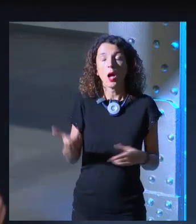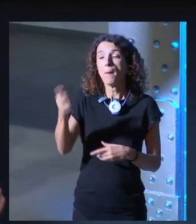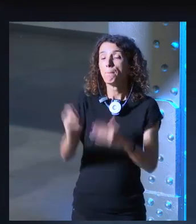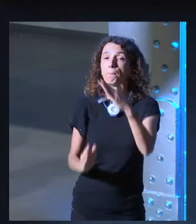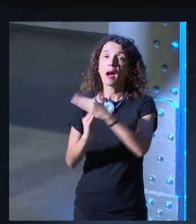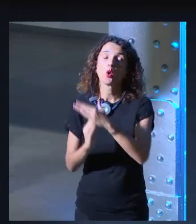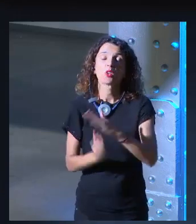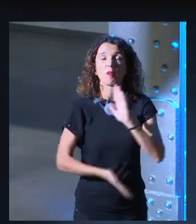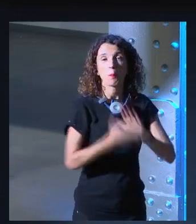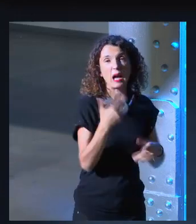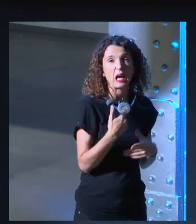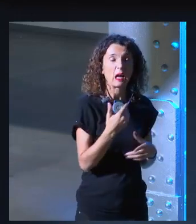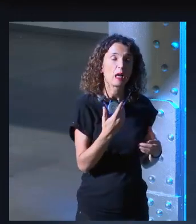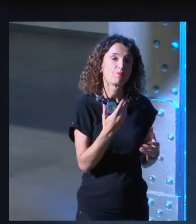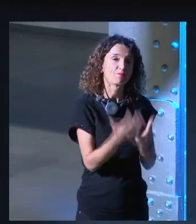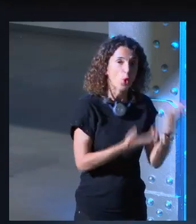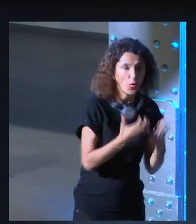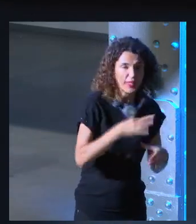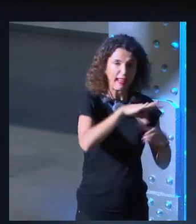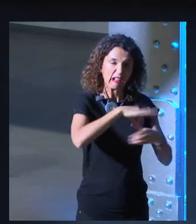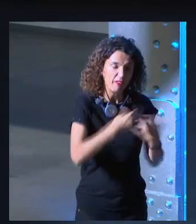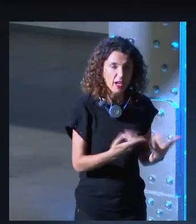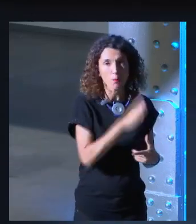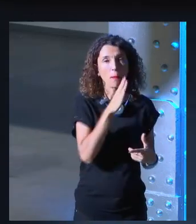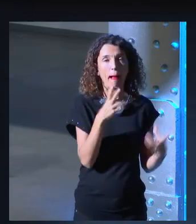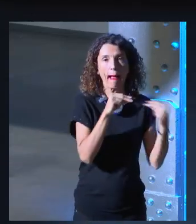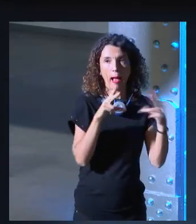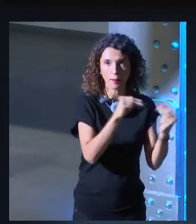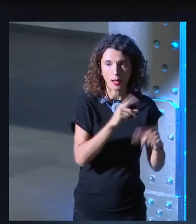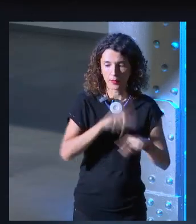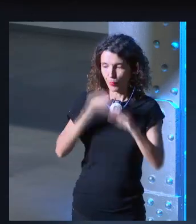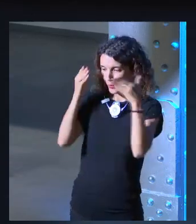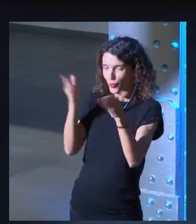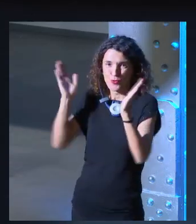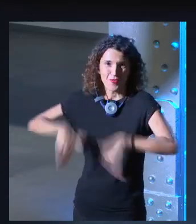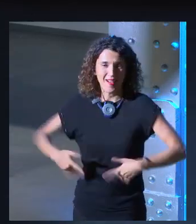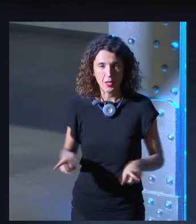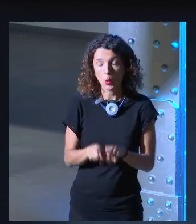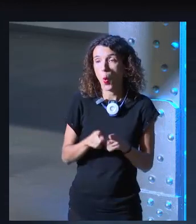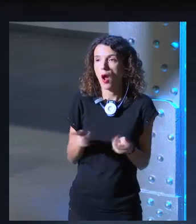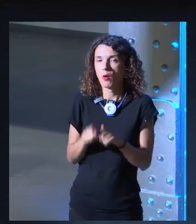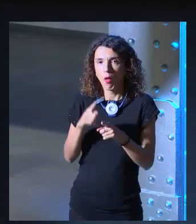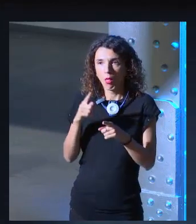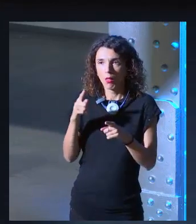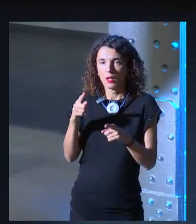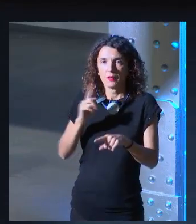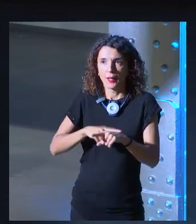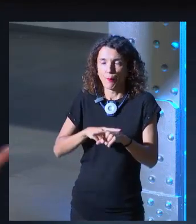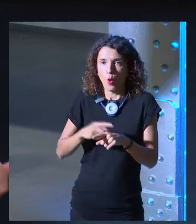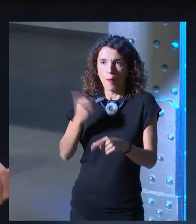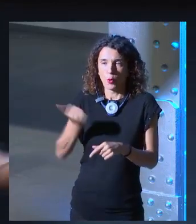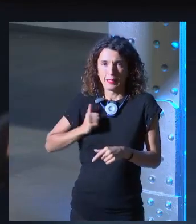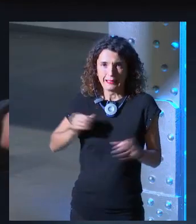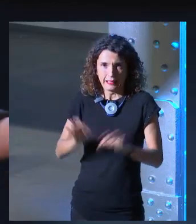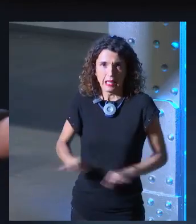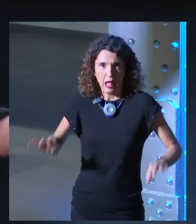on. And this disrupts the time that we need sometimes, just to spend with the piece